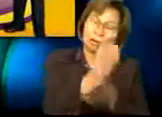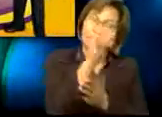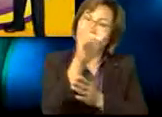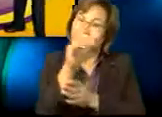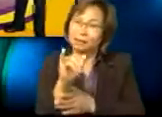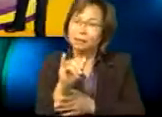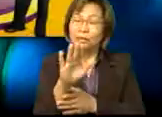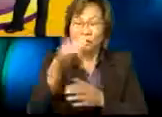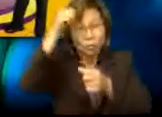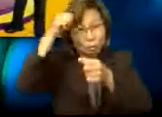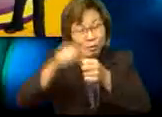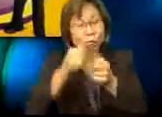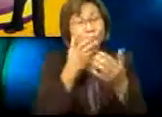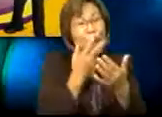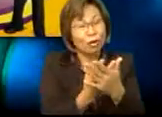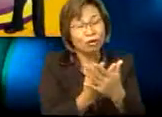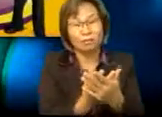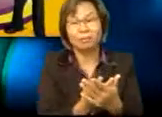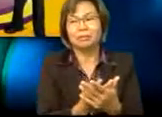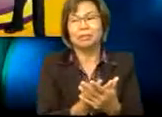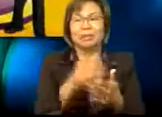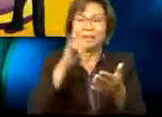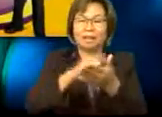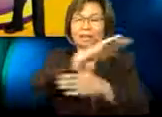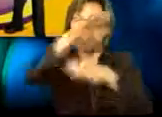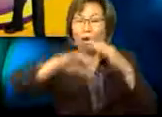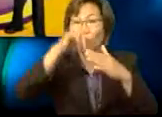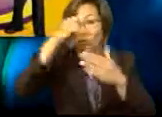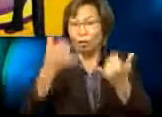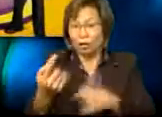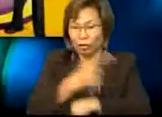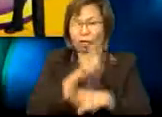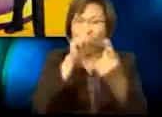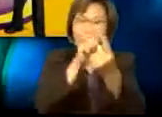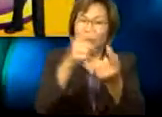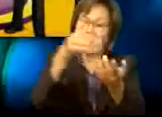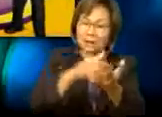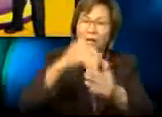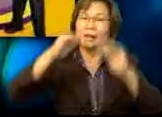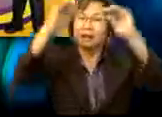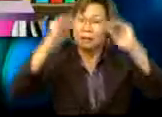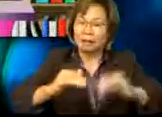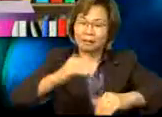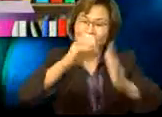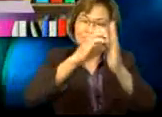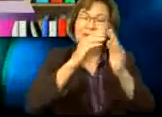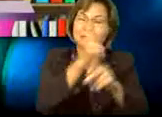well. So that's all for now. Till we meet again for our next lesson, take care. And